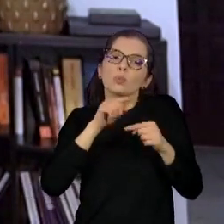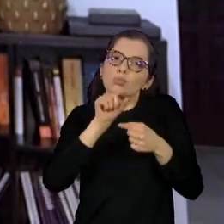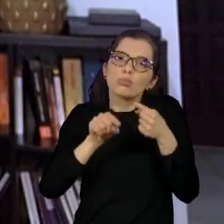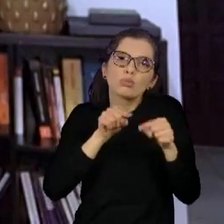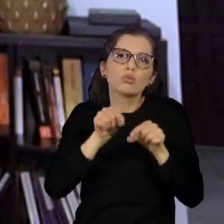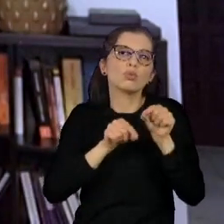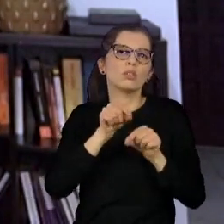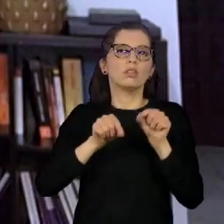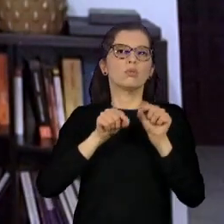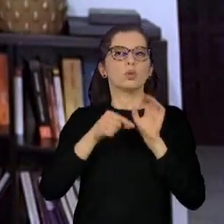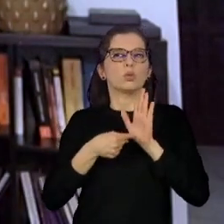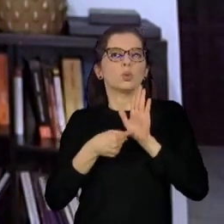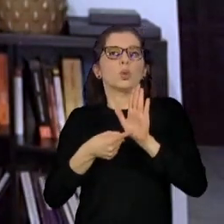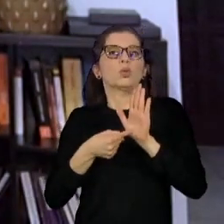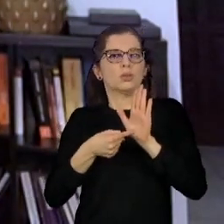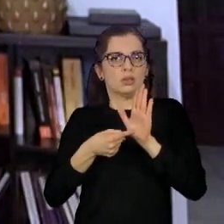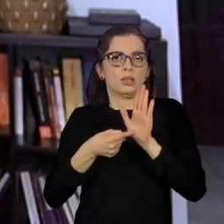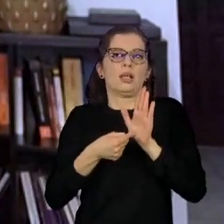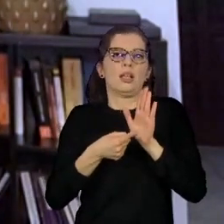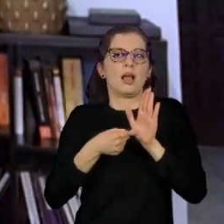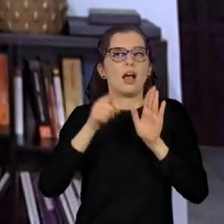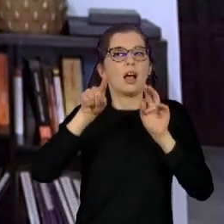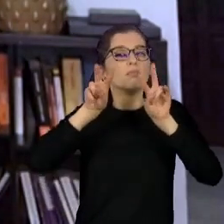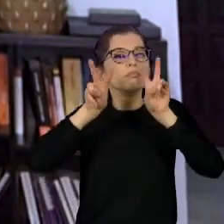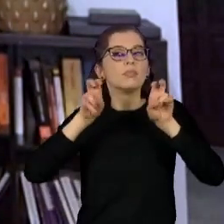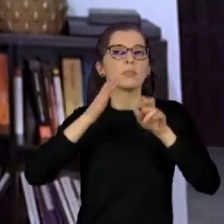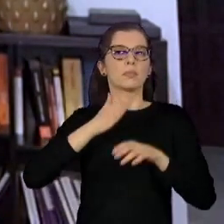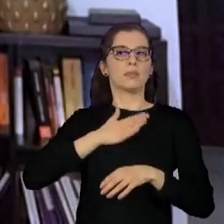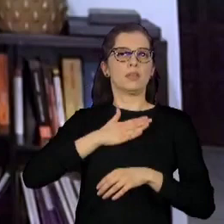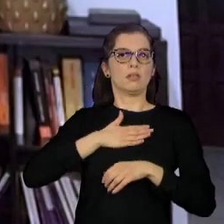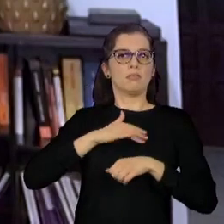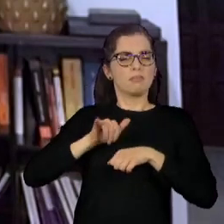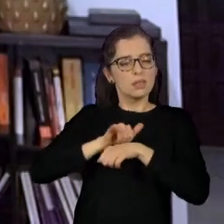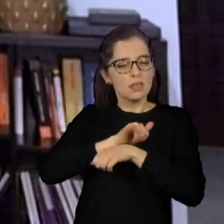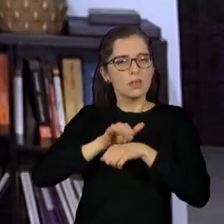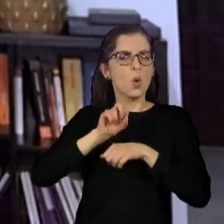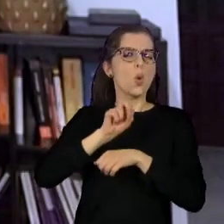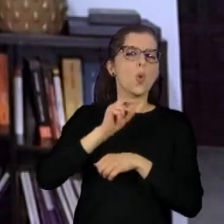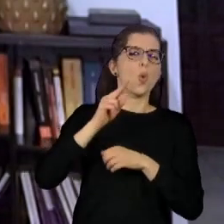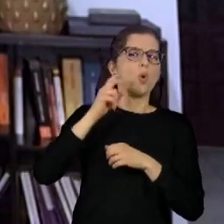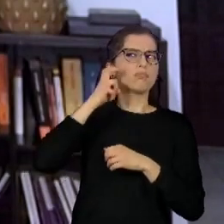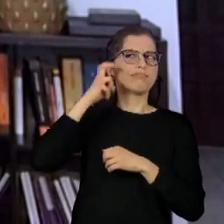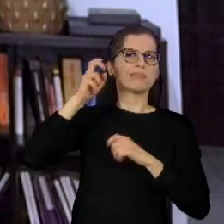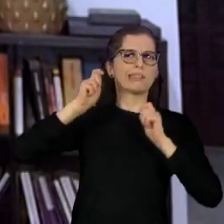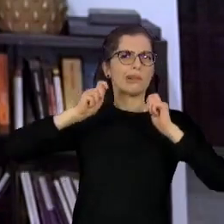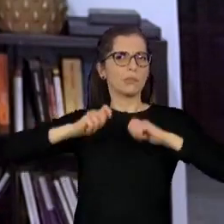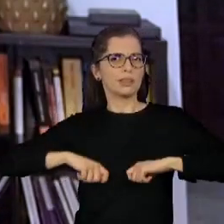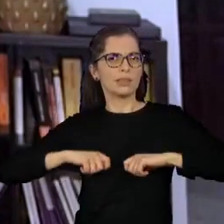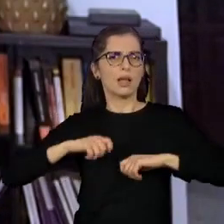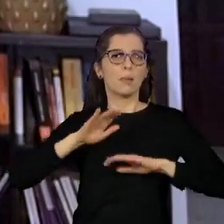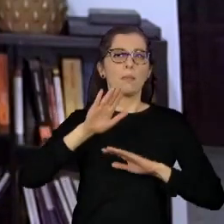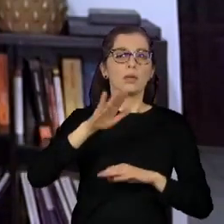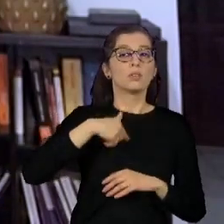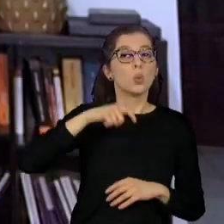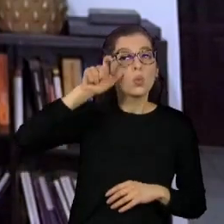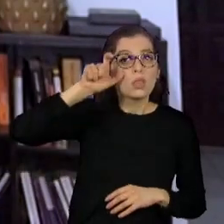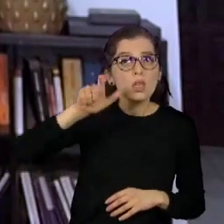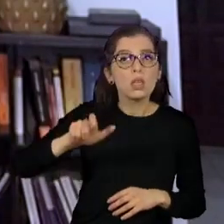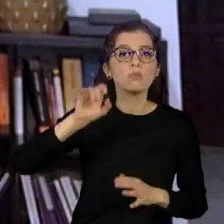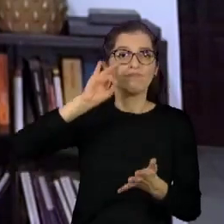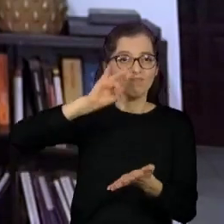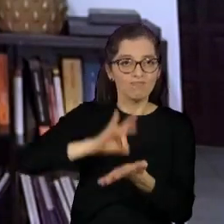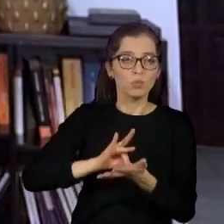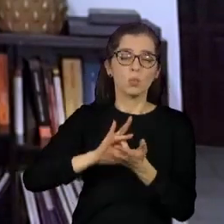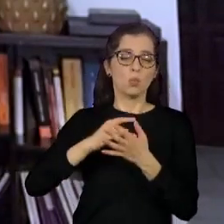reason to question my intelligence or my ability, that makes sense. I'm genuinely interested in